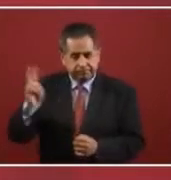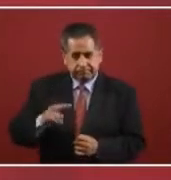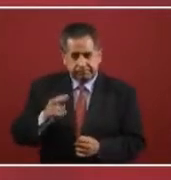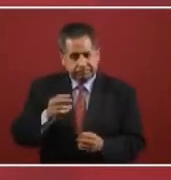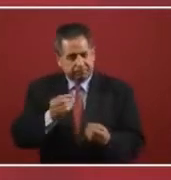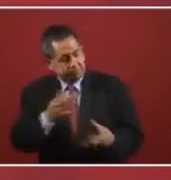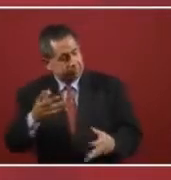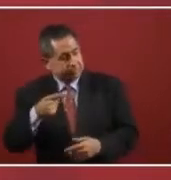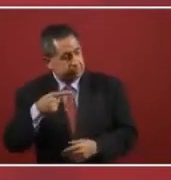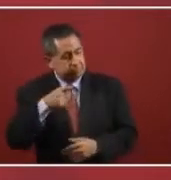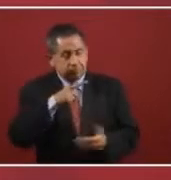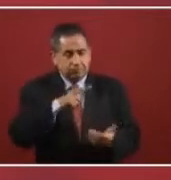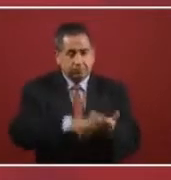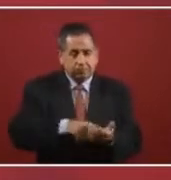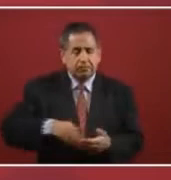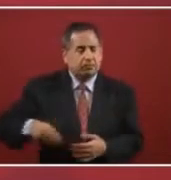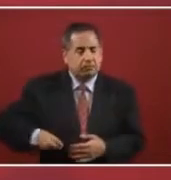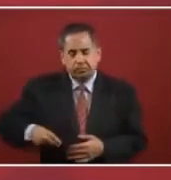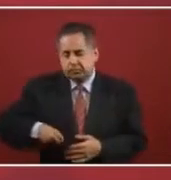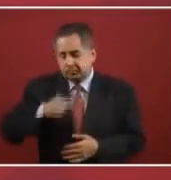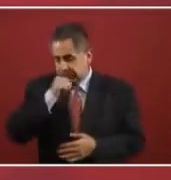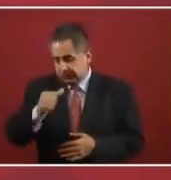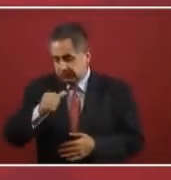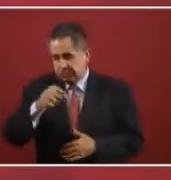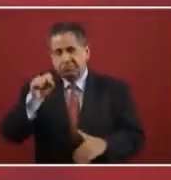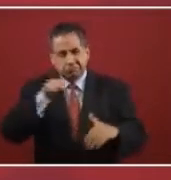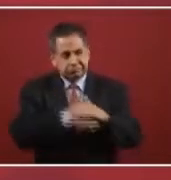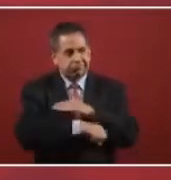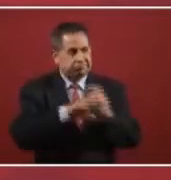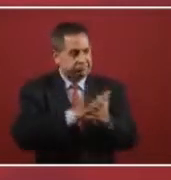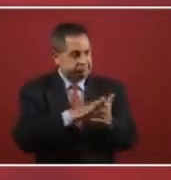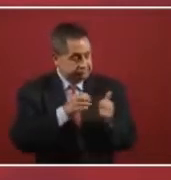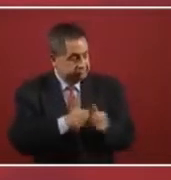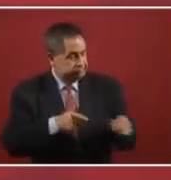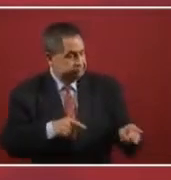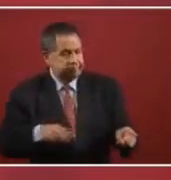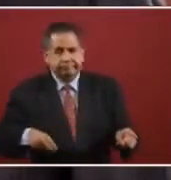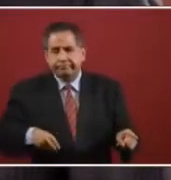lots of people that are innocent in jail.